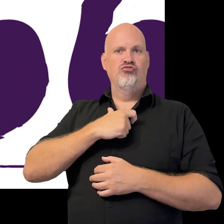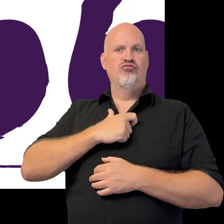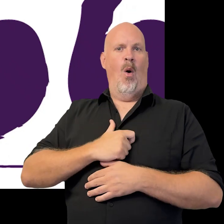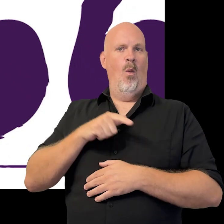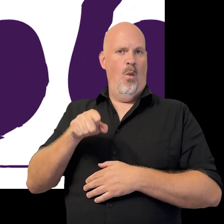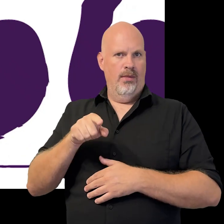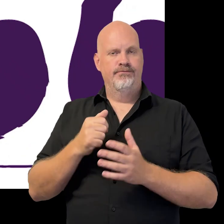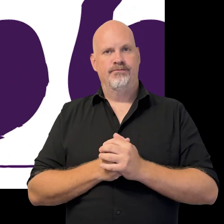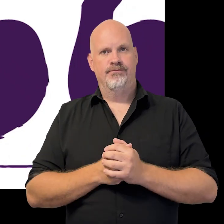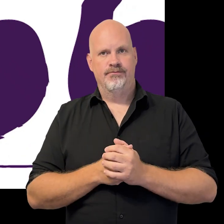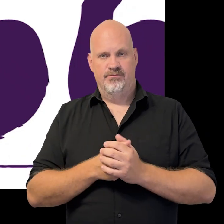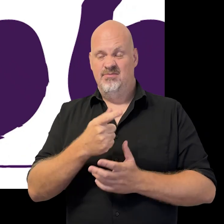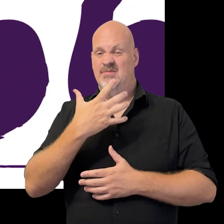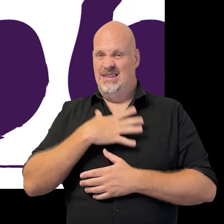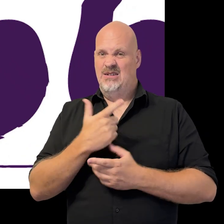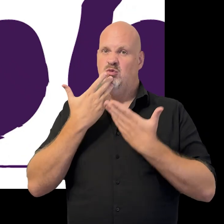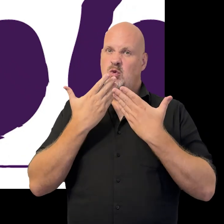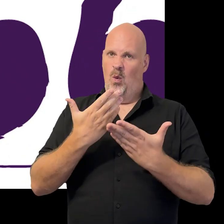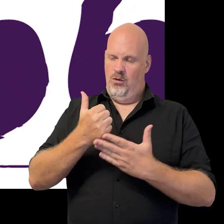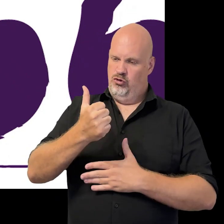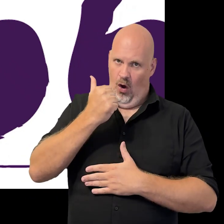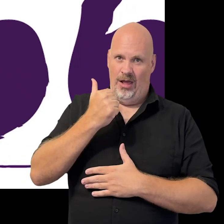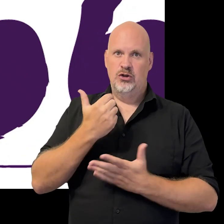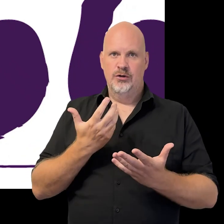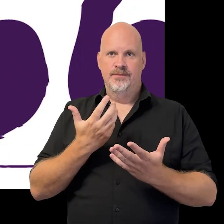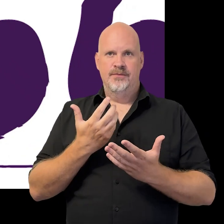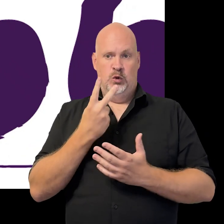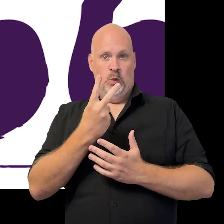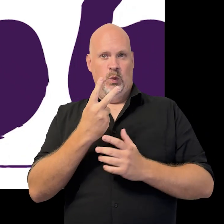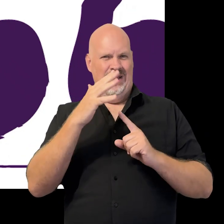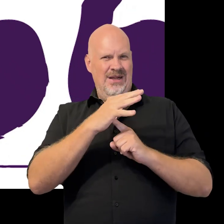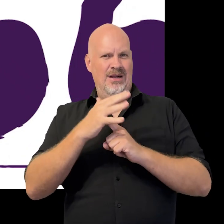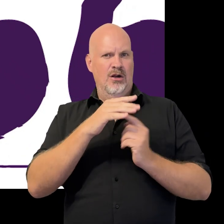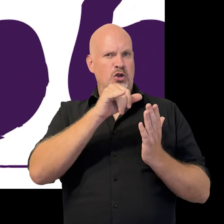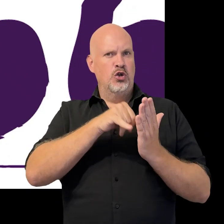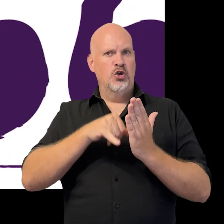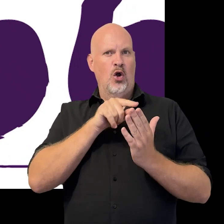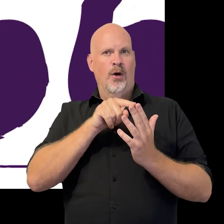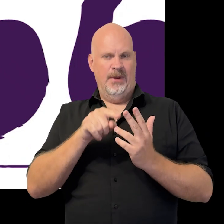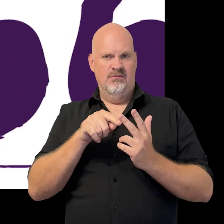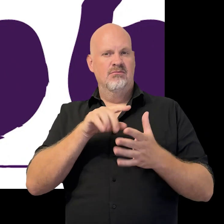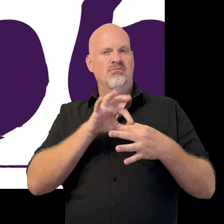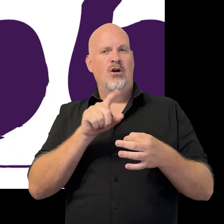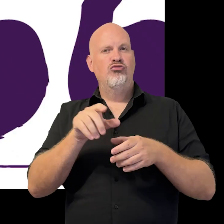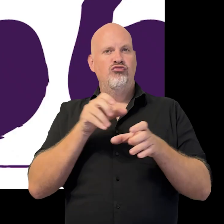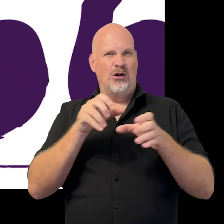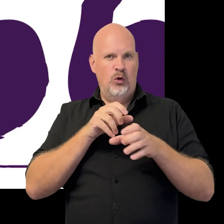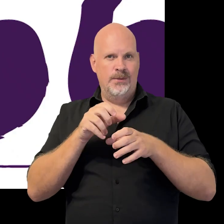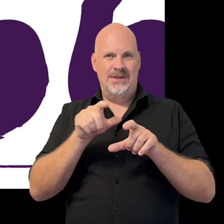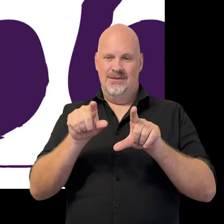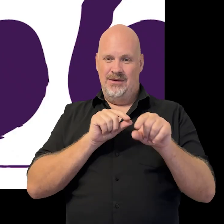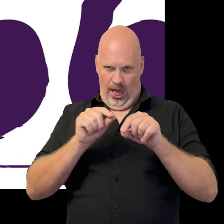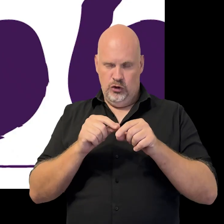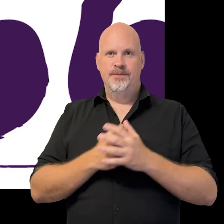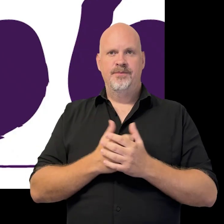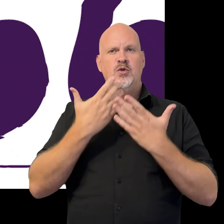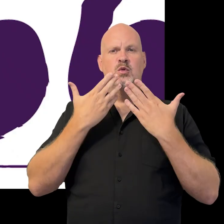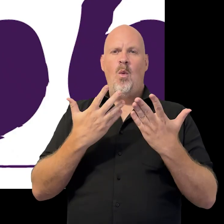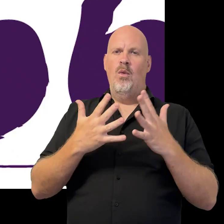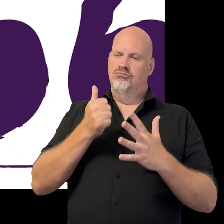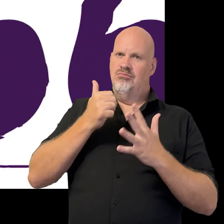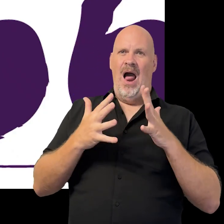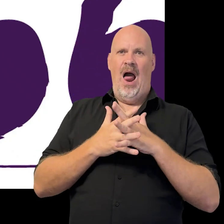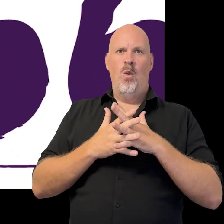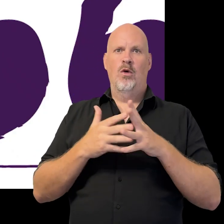published research that's gone before you. From that, your findings, you should then be